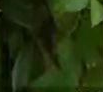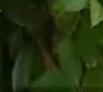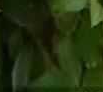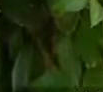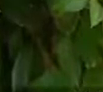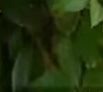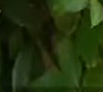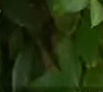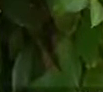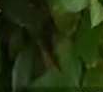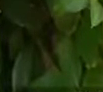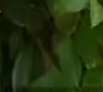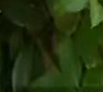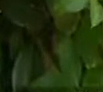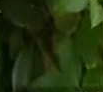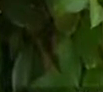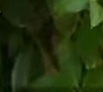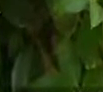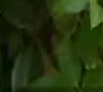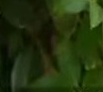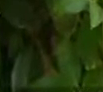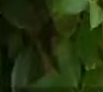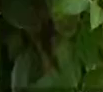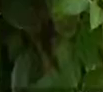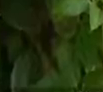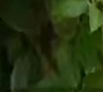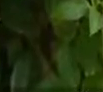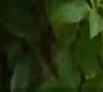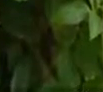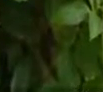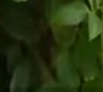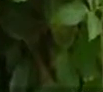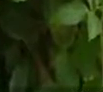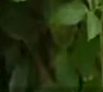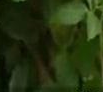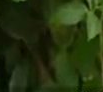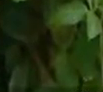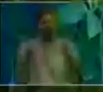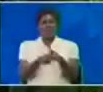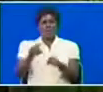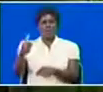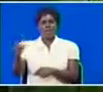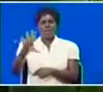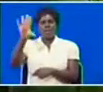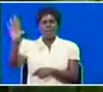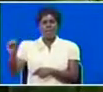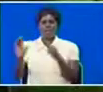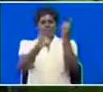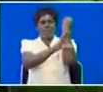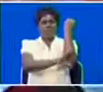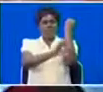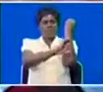to help us create jobs, create prosperity for our country and for the other countries on the African continent.